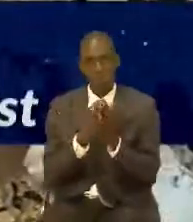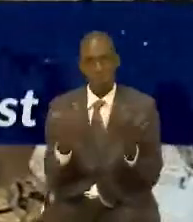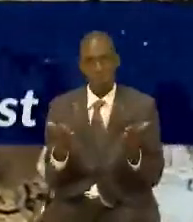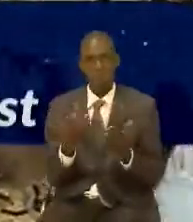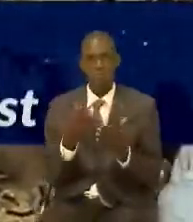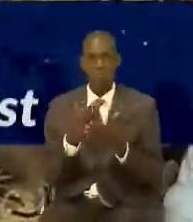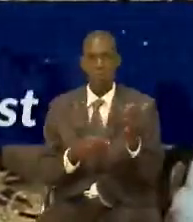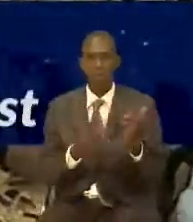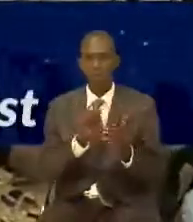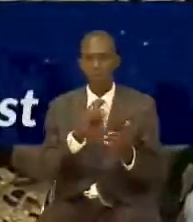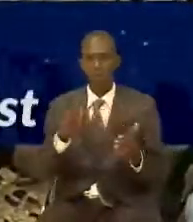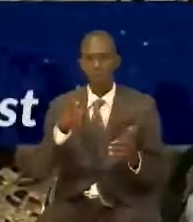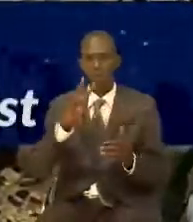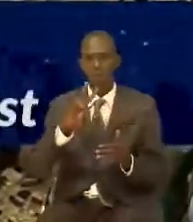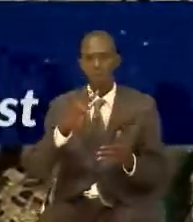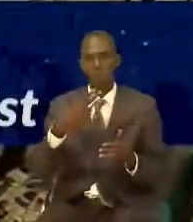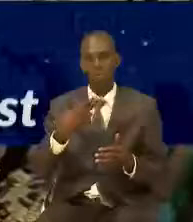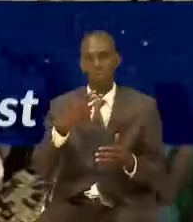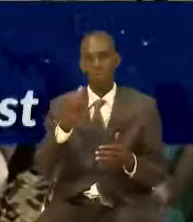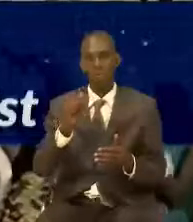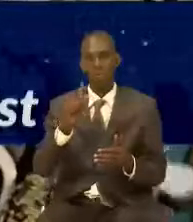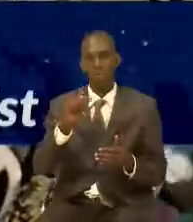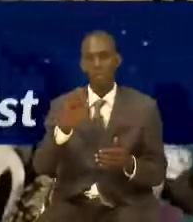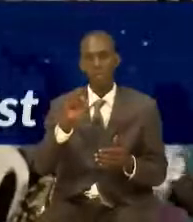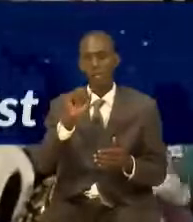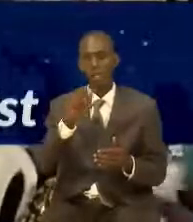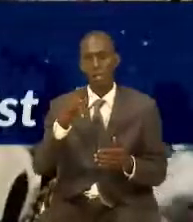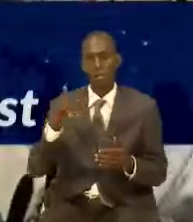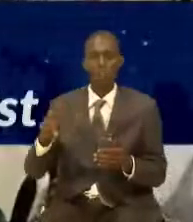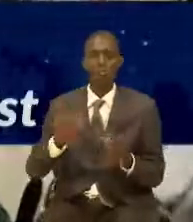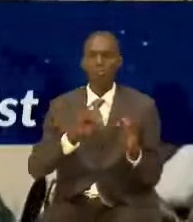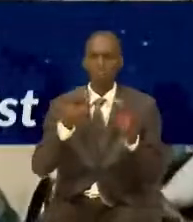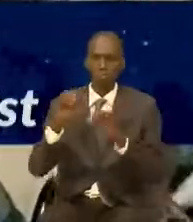is available online. Just click the link